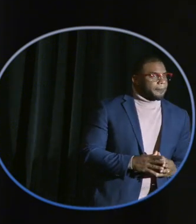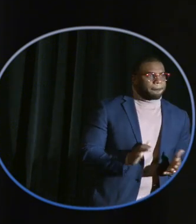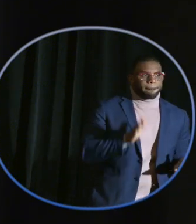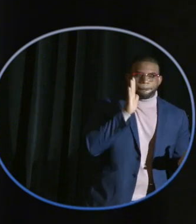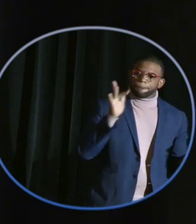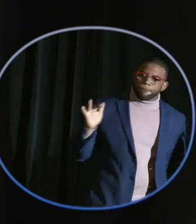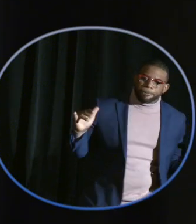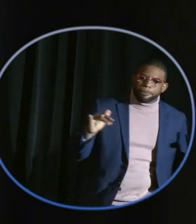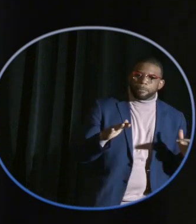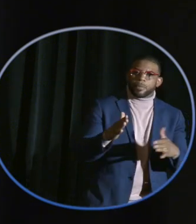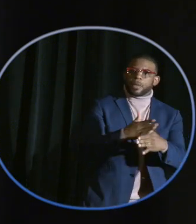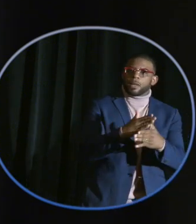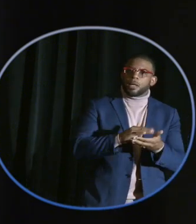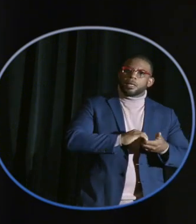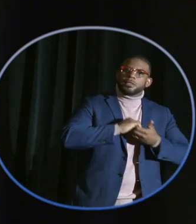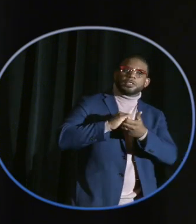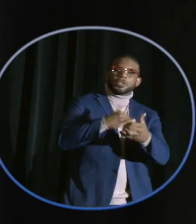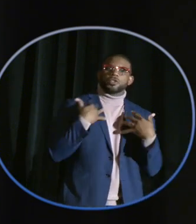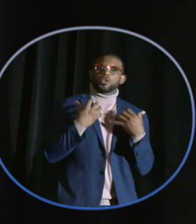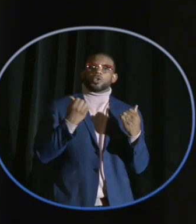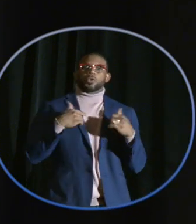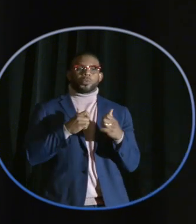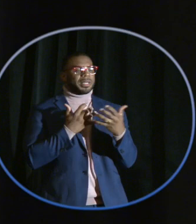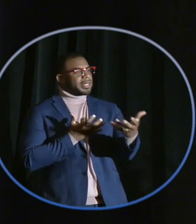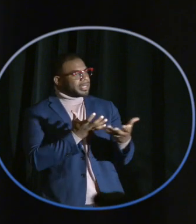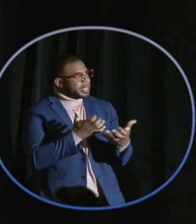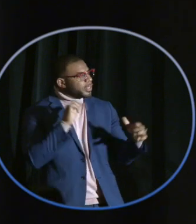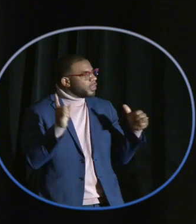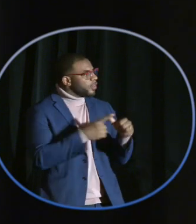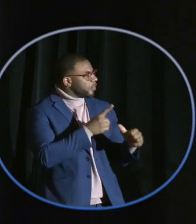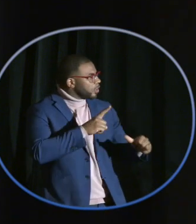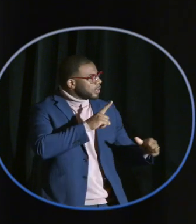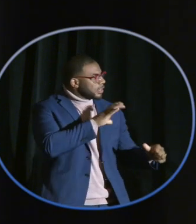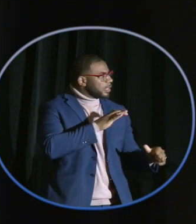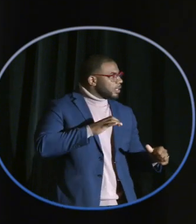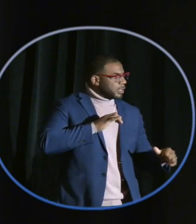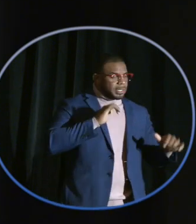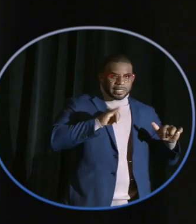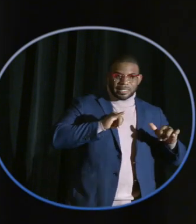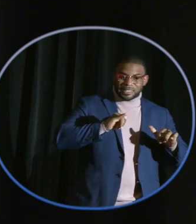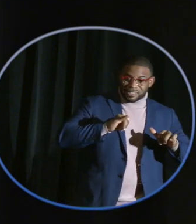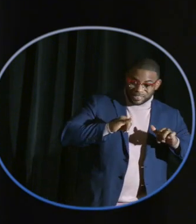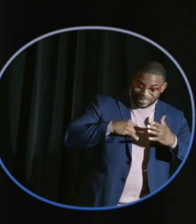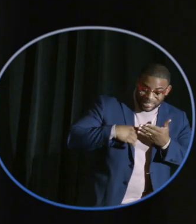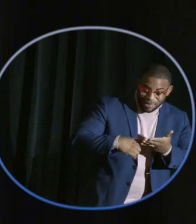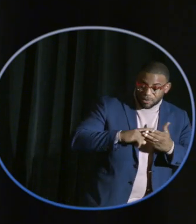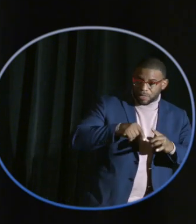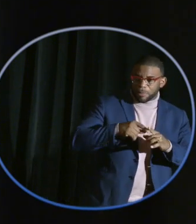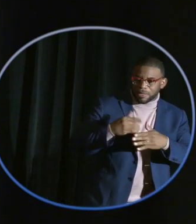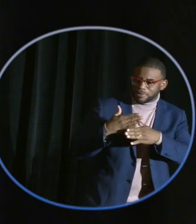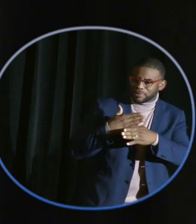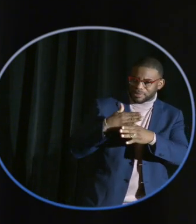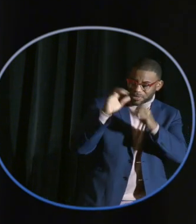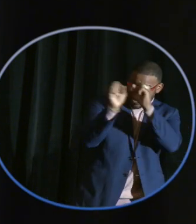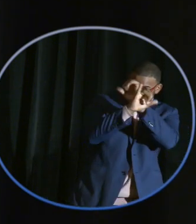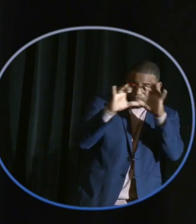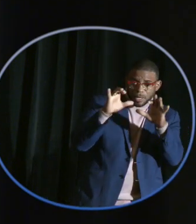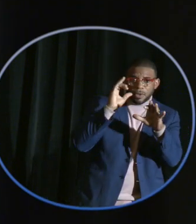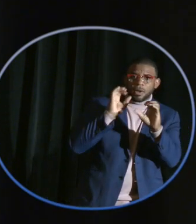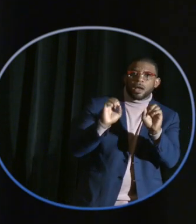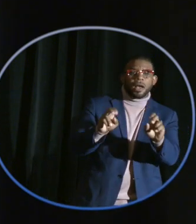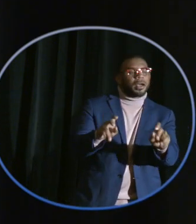We will gather to share collective courage as we engage in the first of many conversations about a shared vision